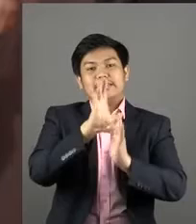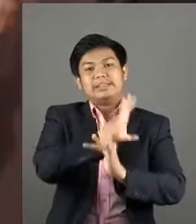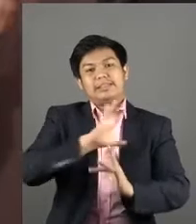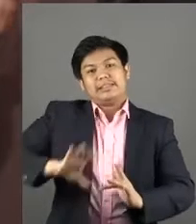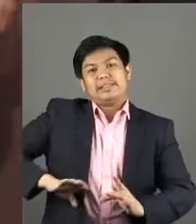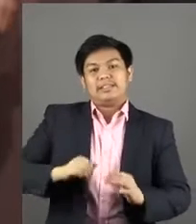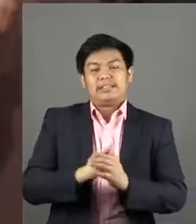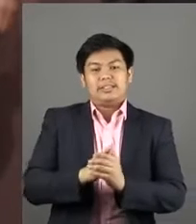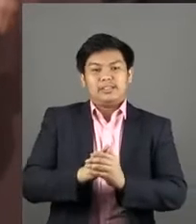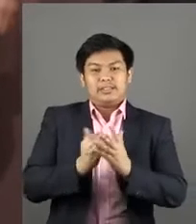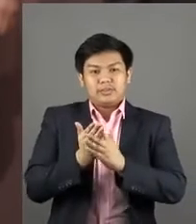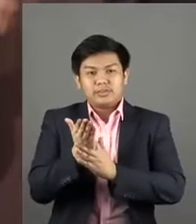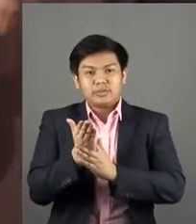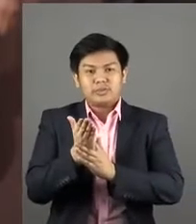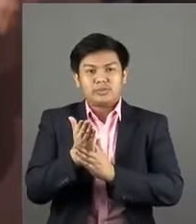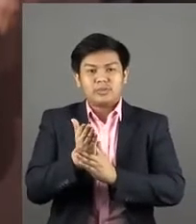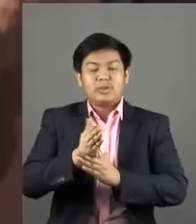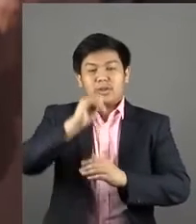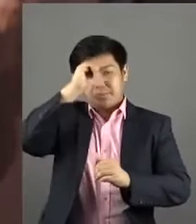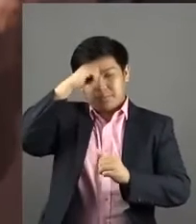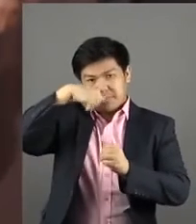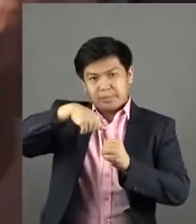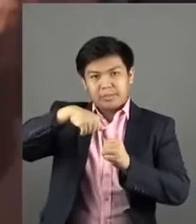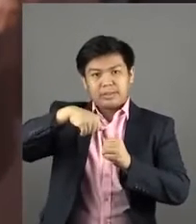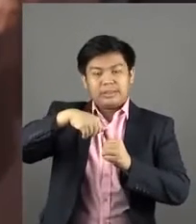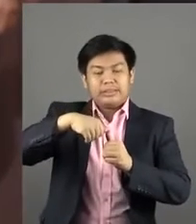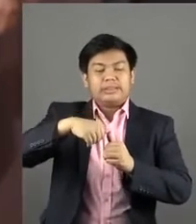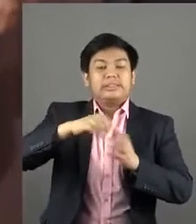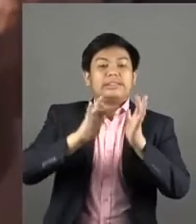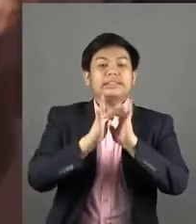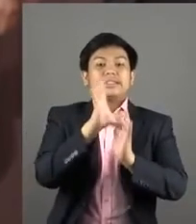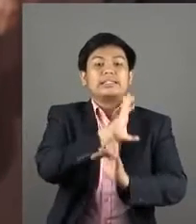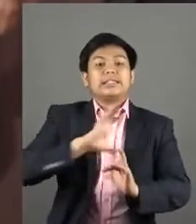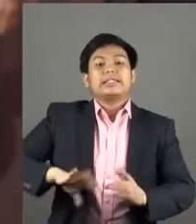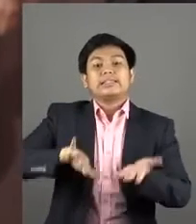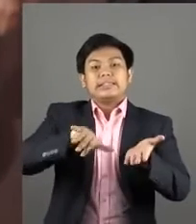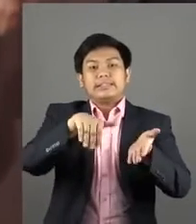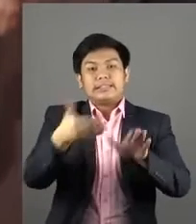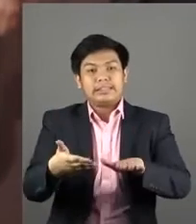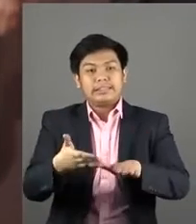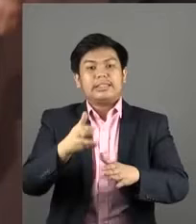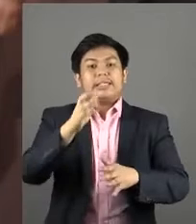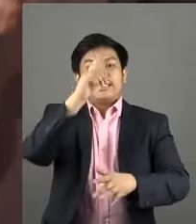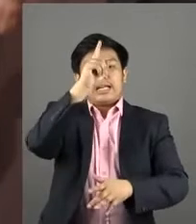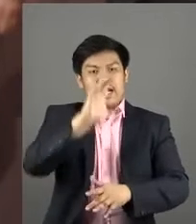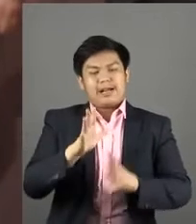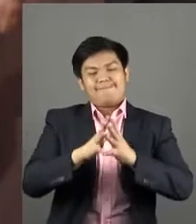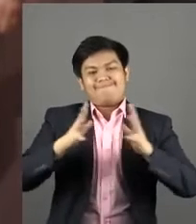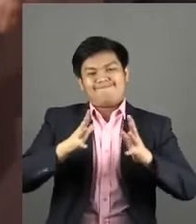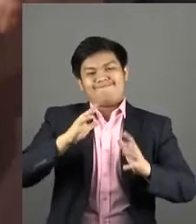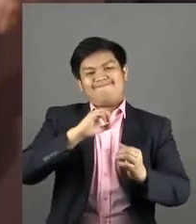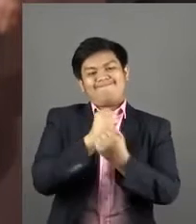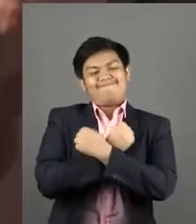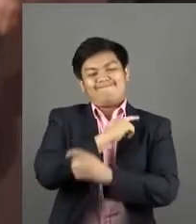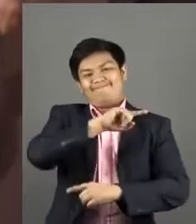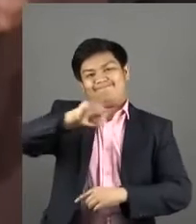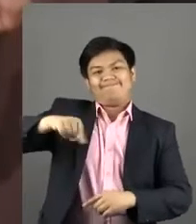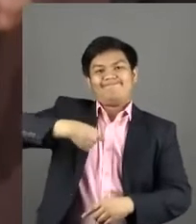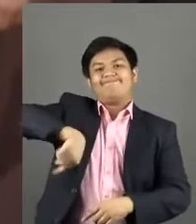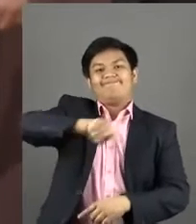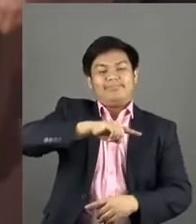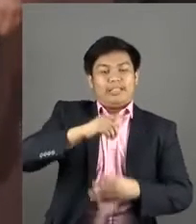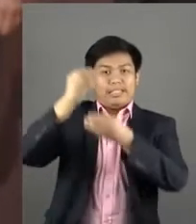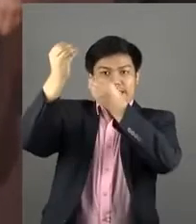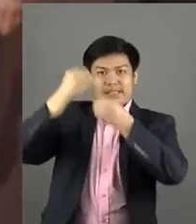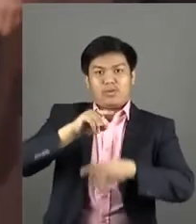Christ also through the commemoration of his death later, we know that God so loved us that he gave his one and